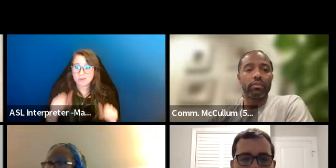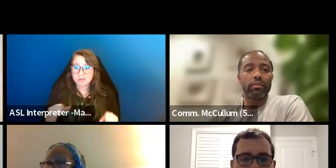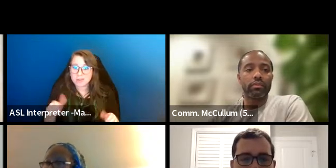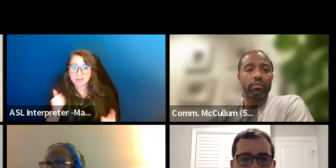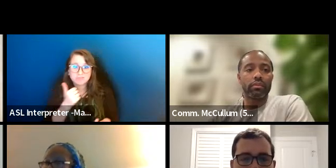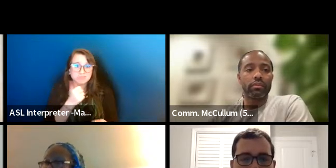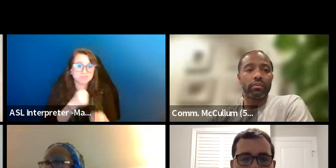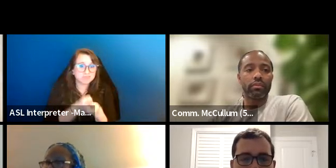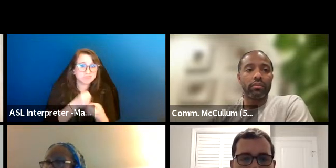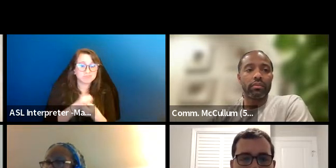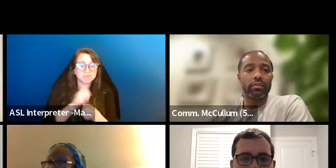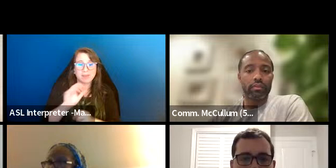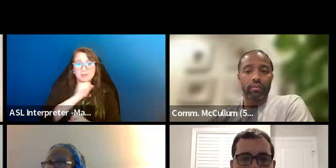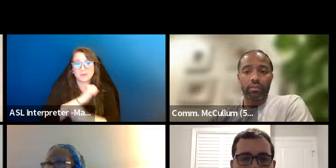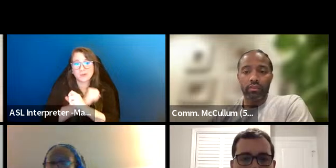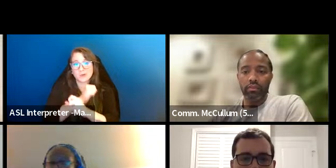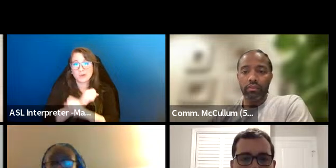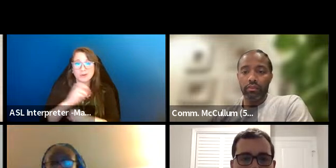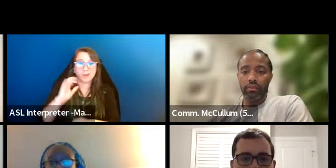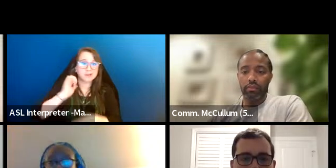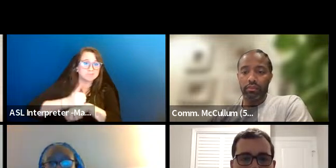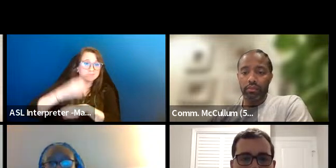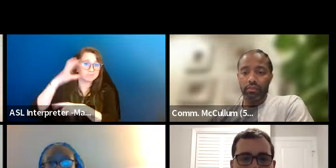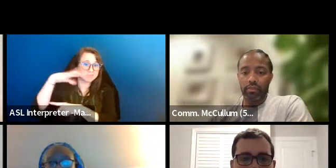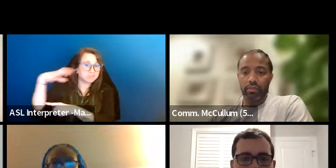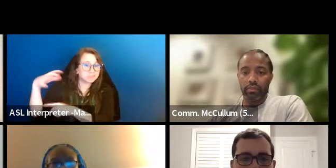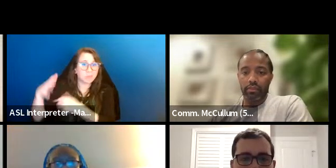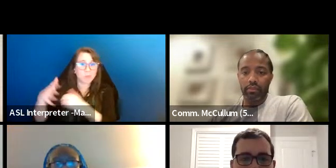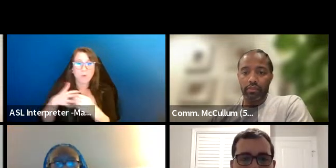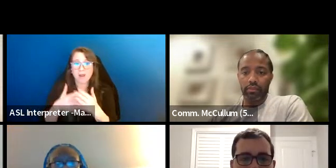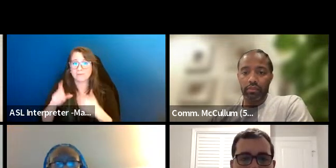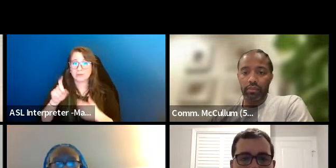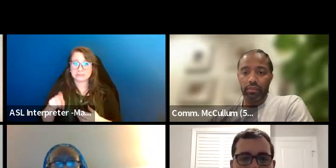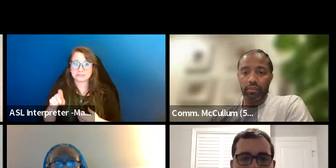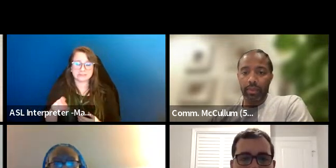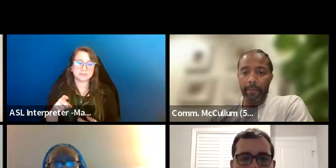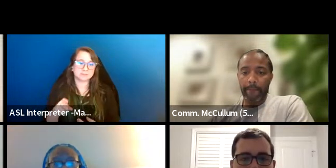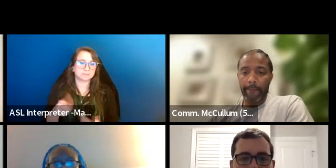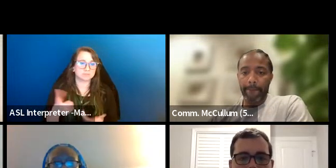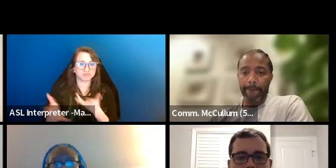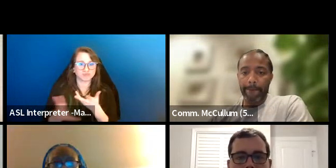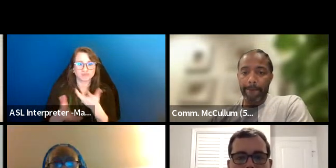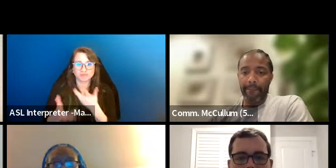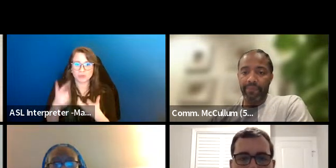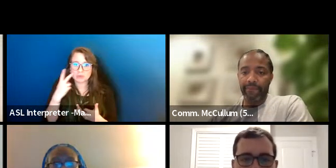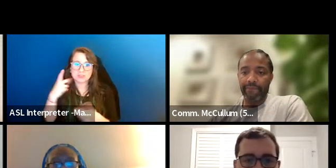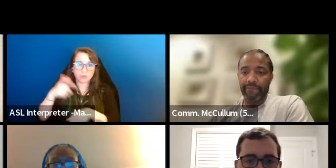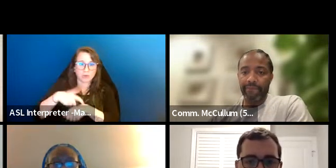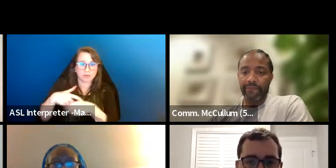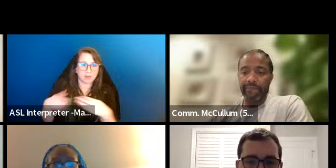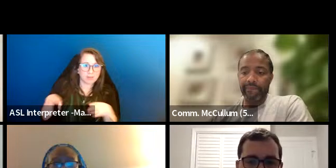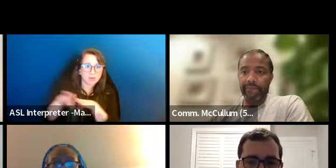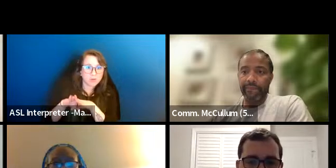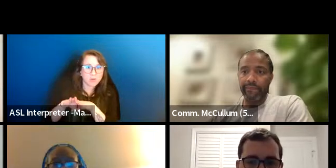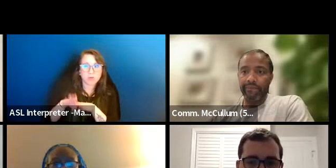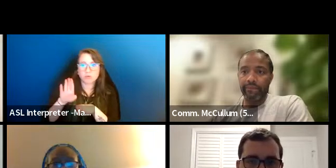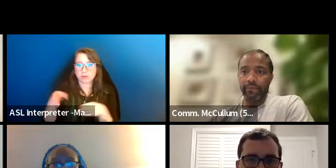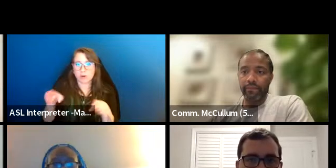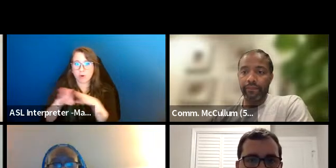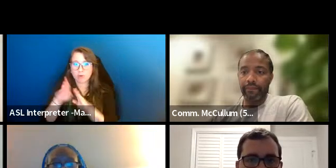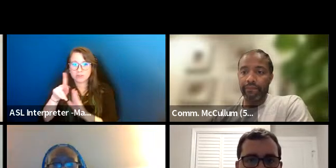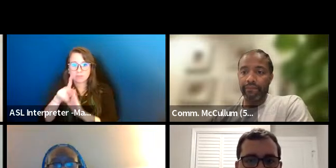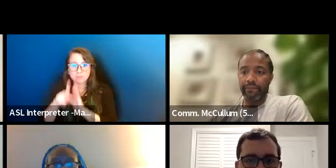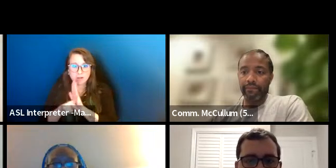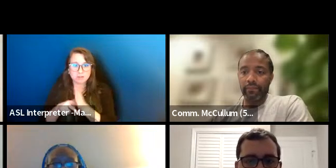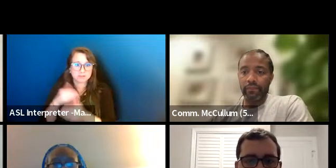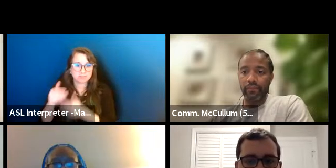security protocols, any camera systems that might need updates, kind of seeing what time they close, what their closing protocols, et